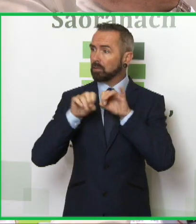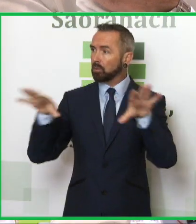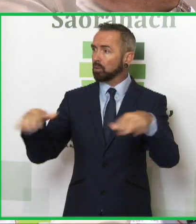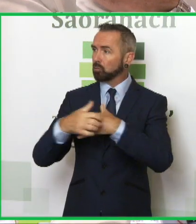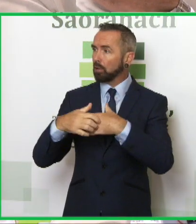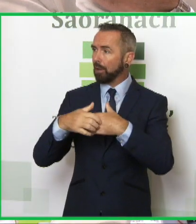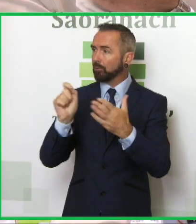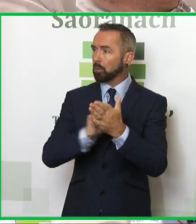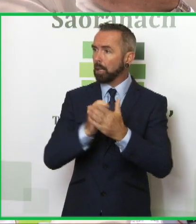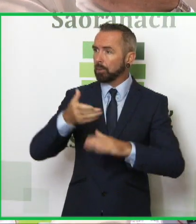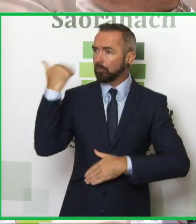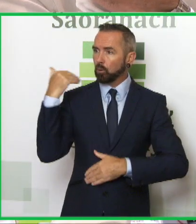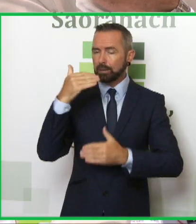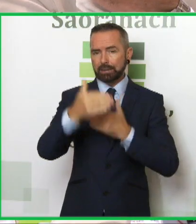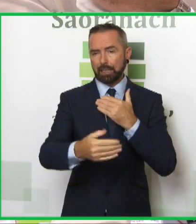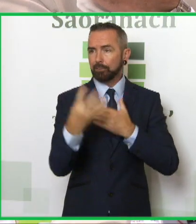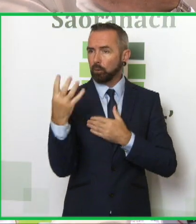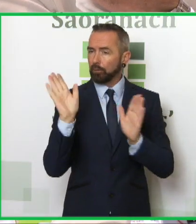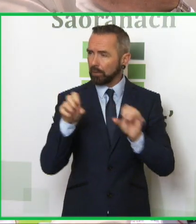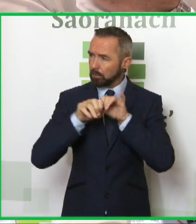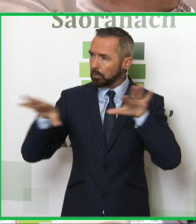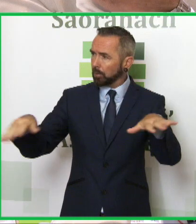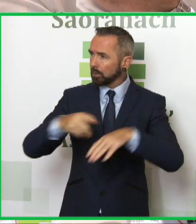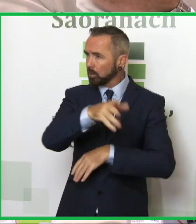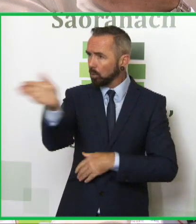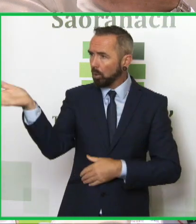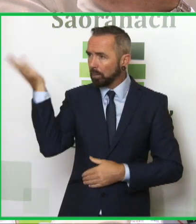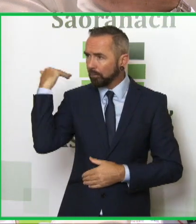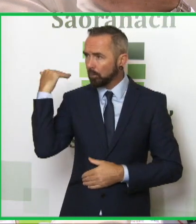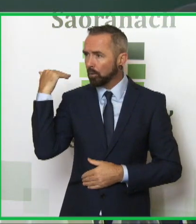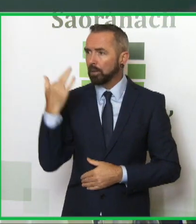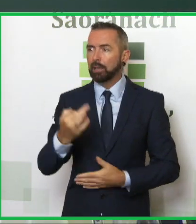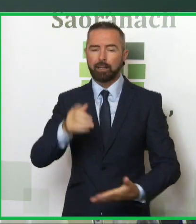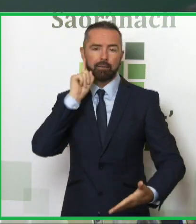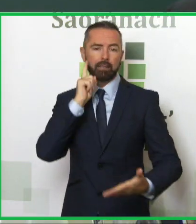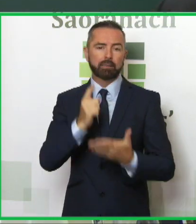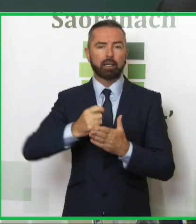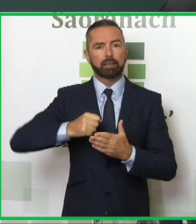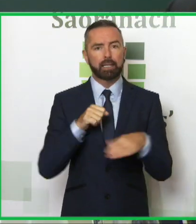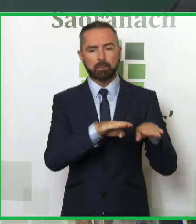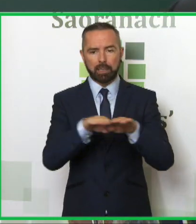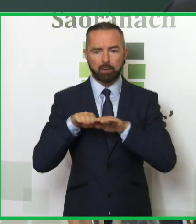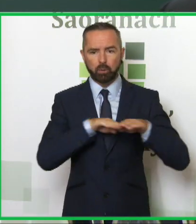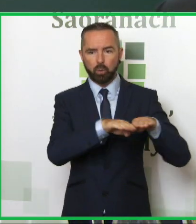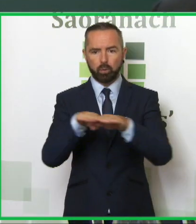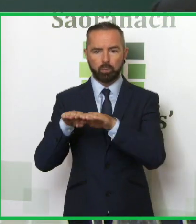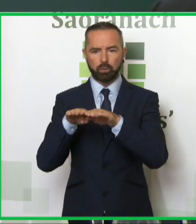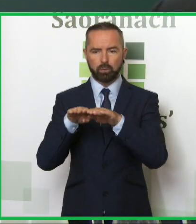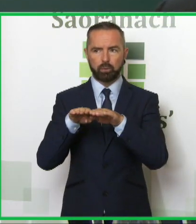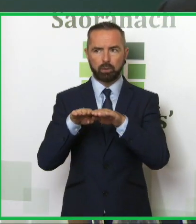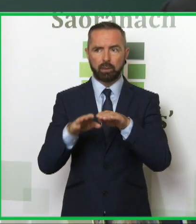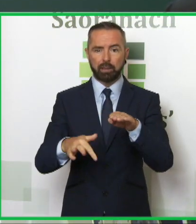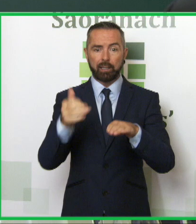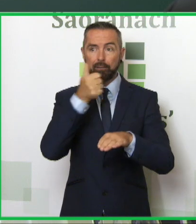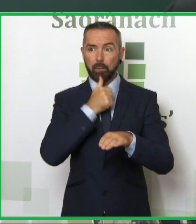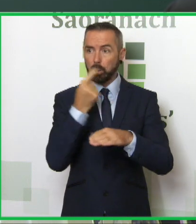and they will appear as stage 4 of ballot paper 2 if the decision is to retain the status quo. So if you can bear